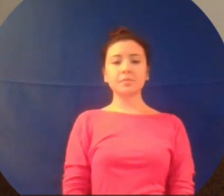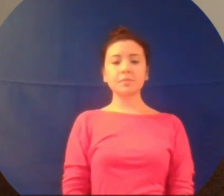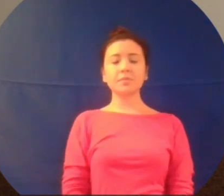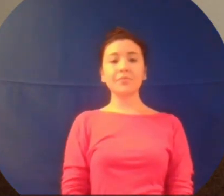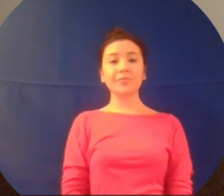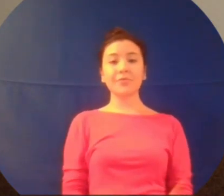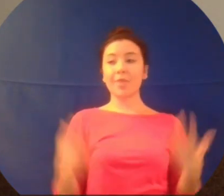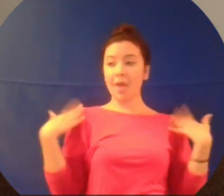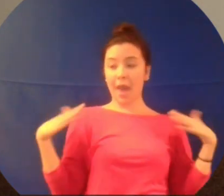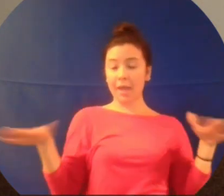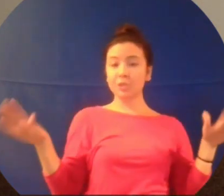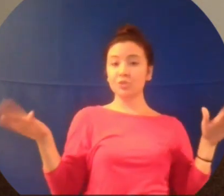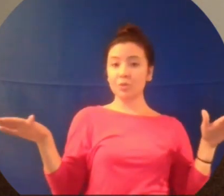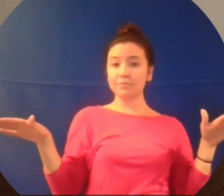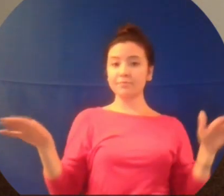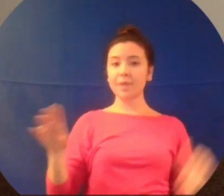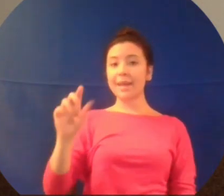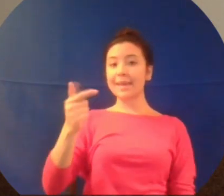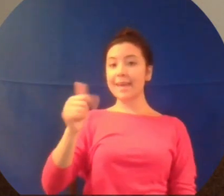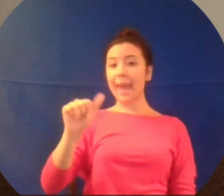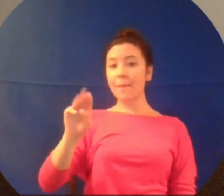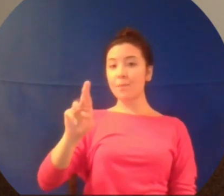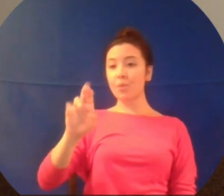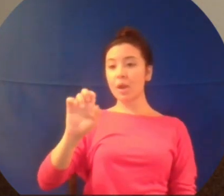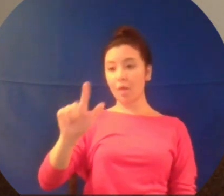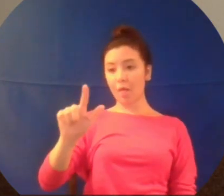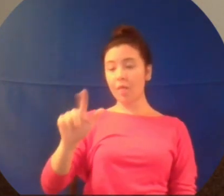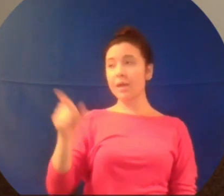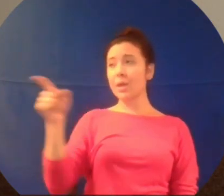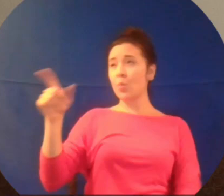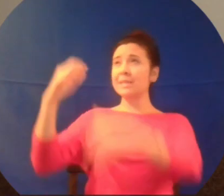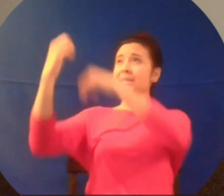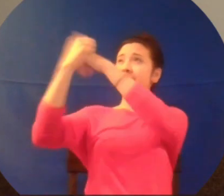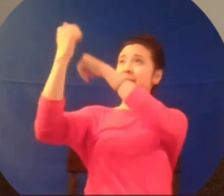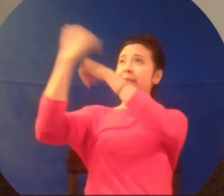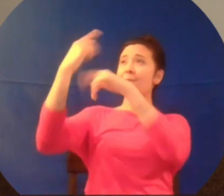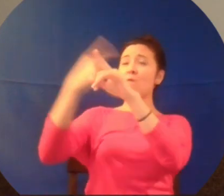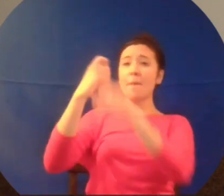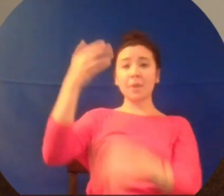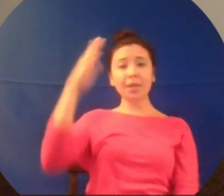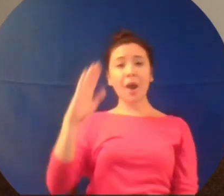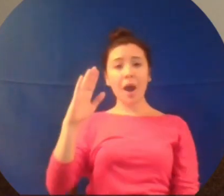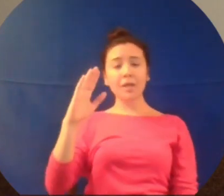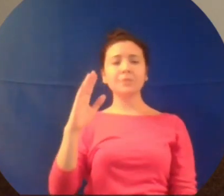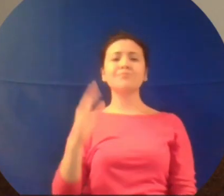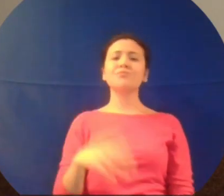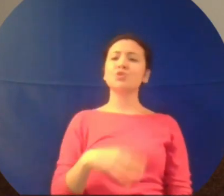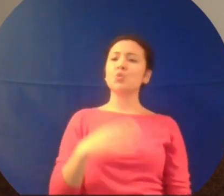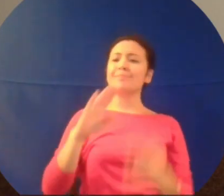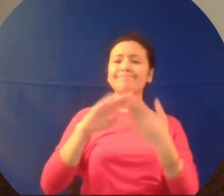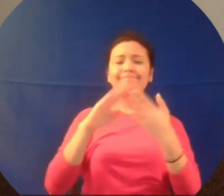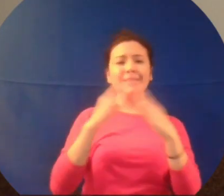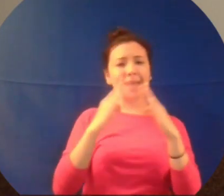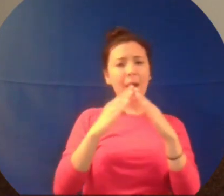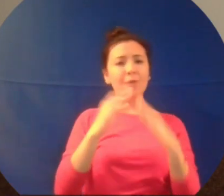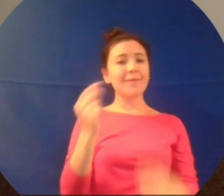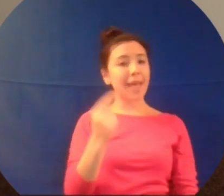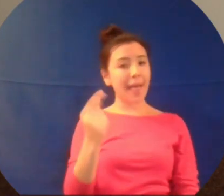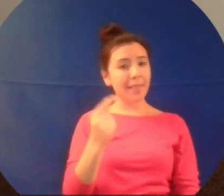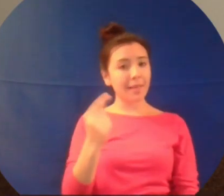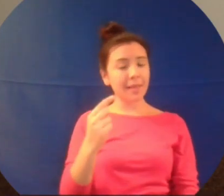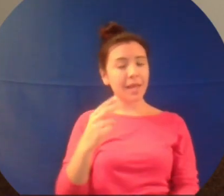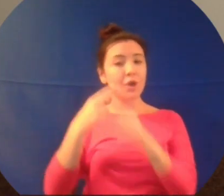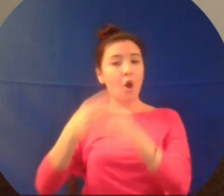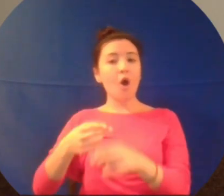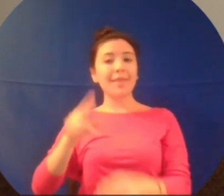The angel Gabriel was sent from God to a town of Galilee called Nazareth, to a